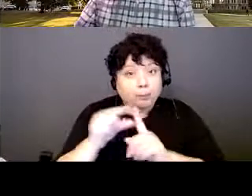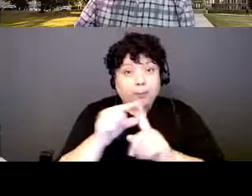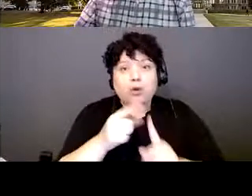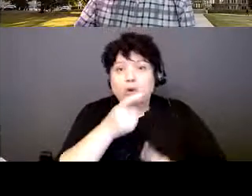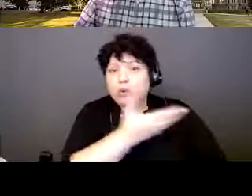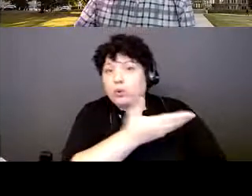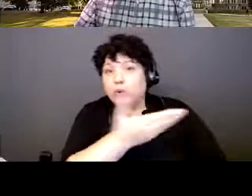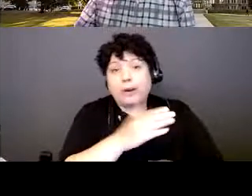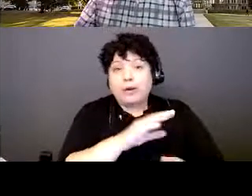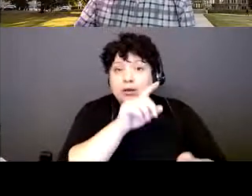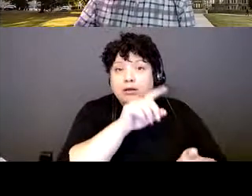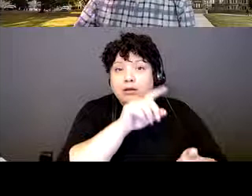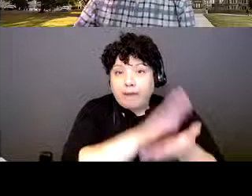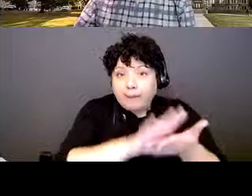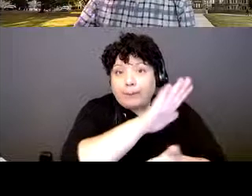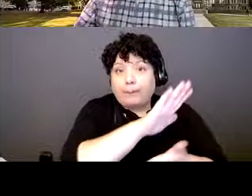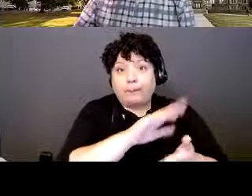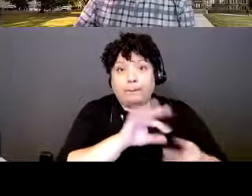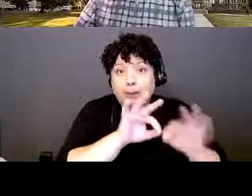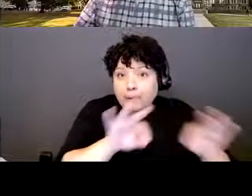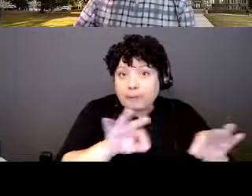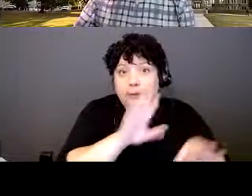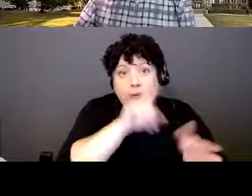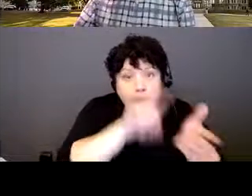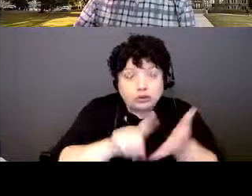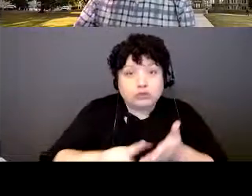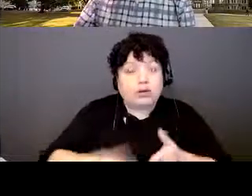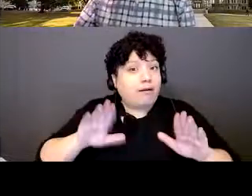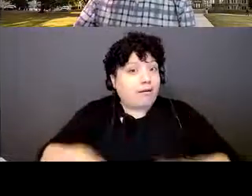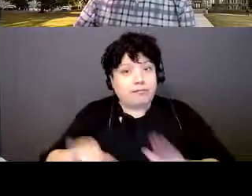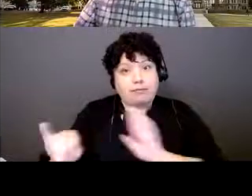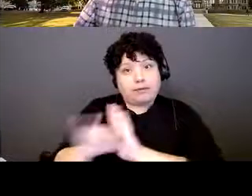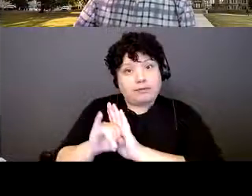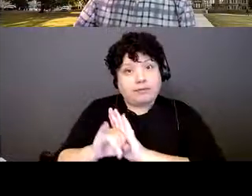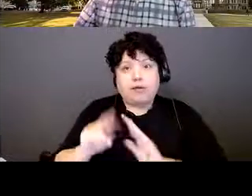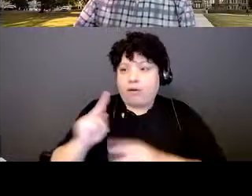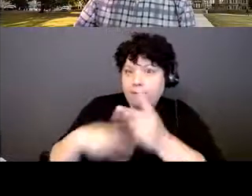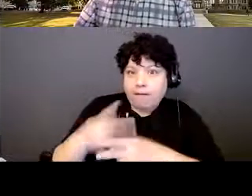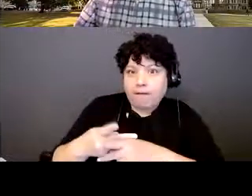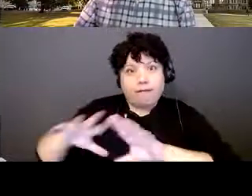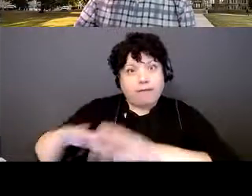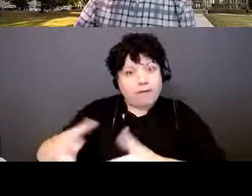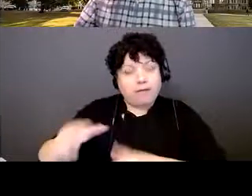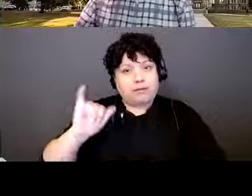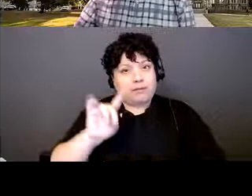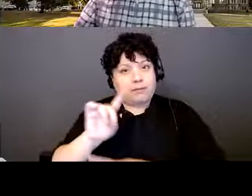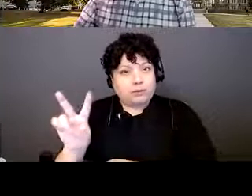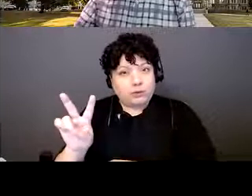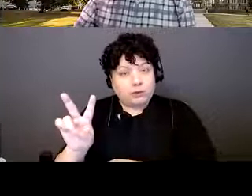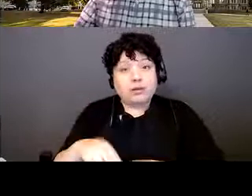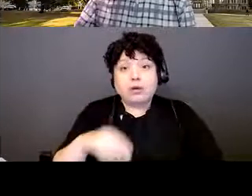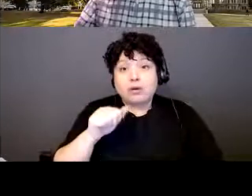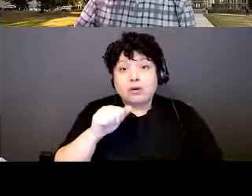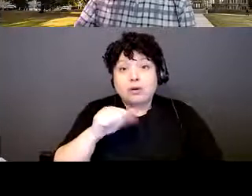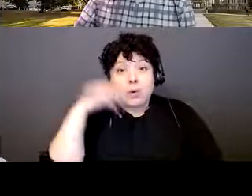to describe and classify violence and abuse. So older women really do sit at the nexus